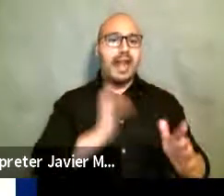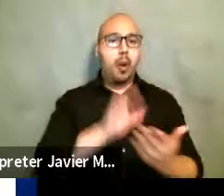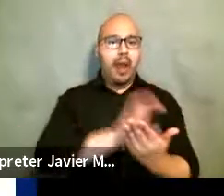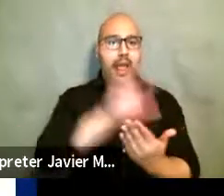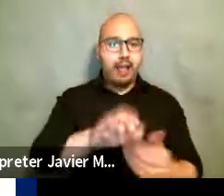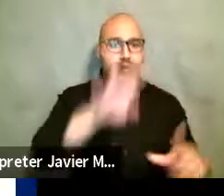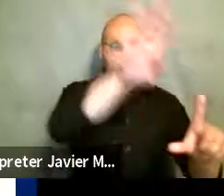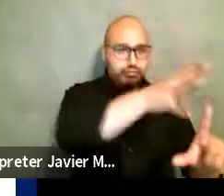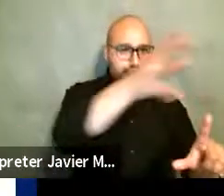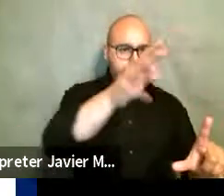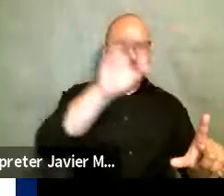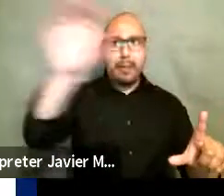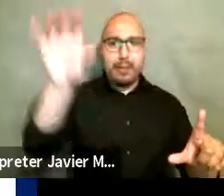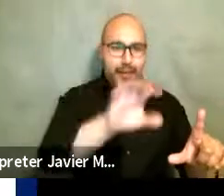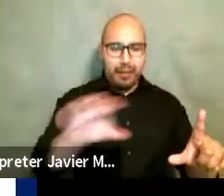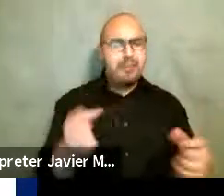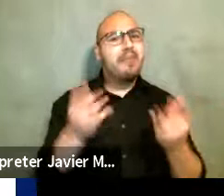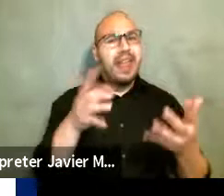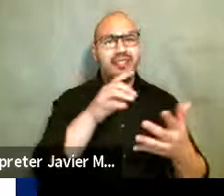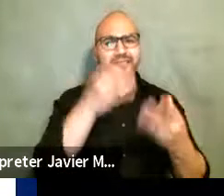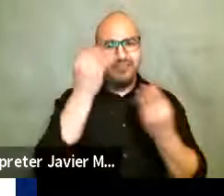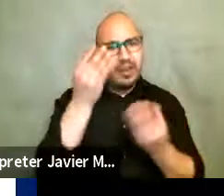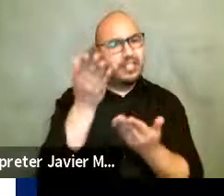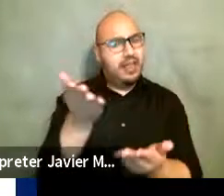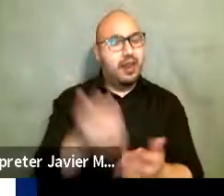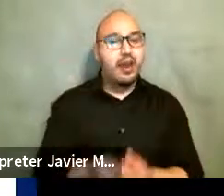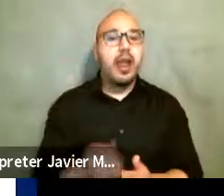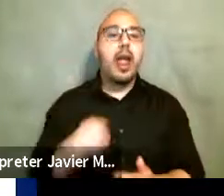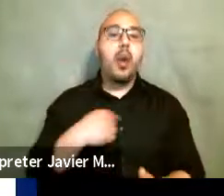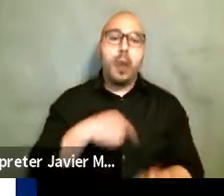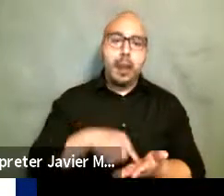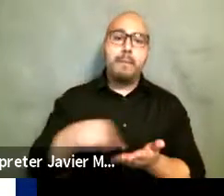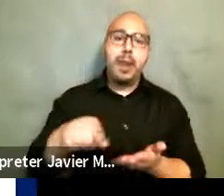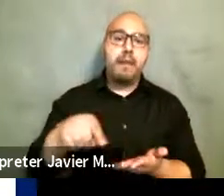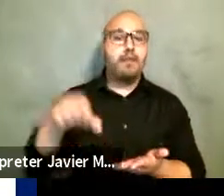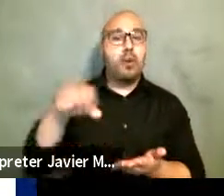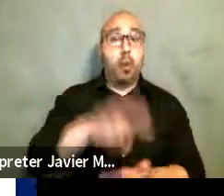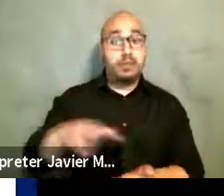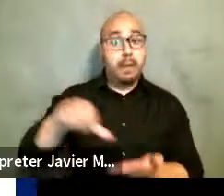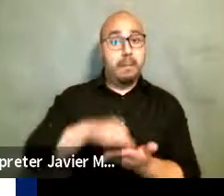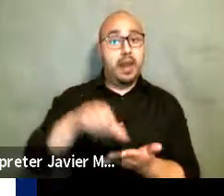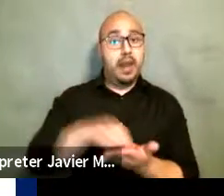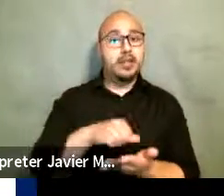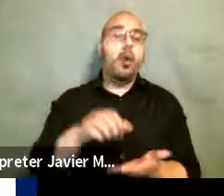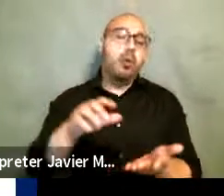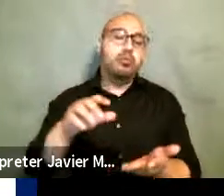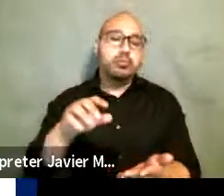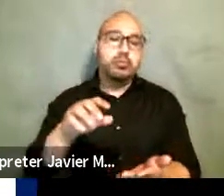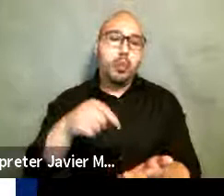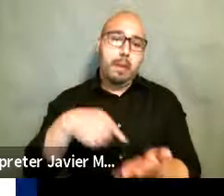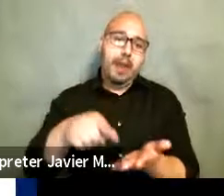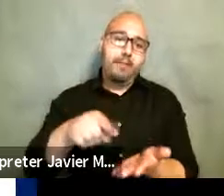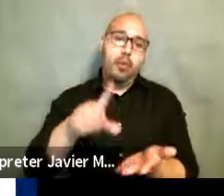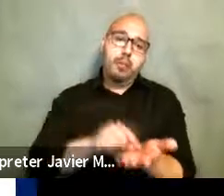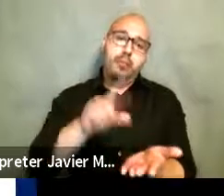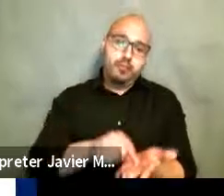And then we do pay for a page in the Newspaper Community